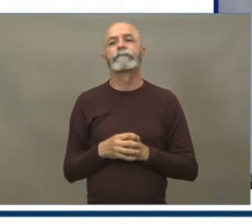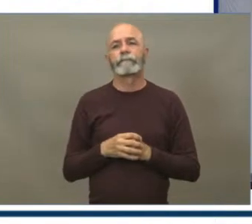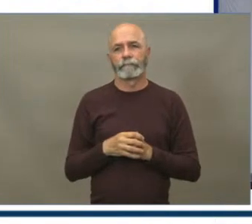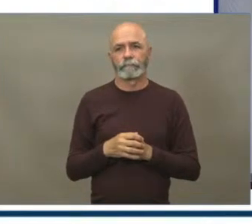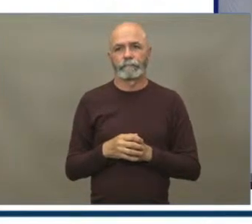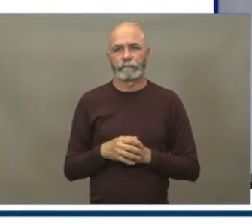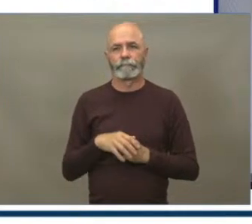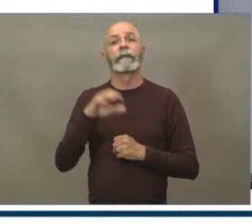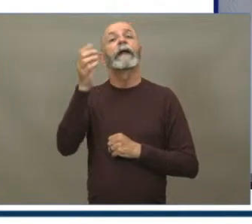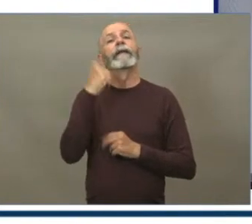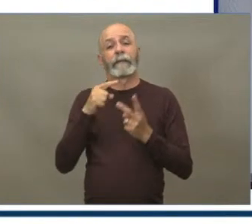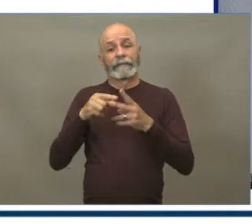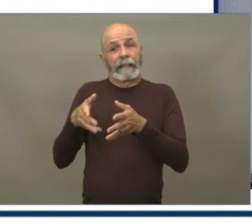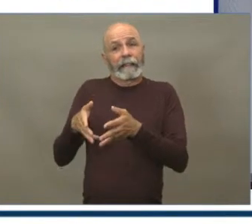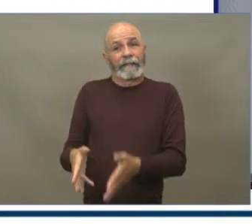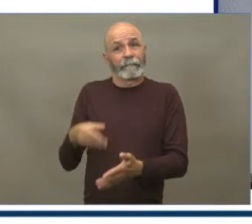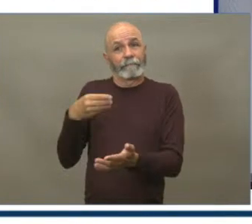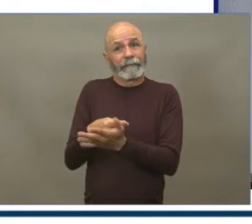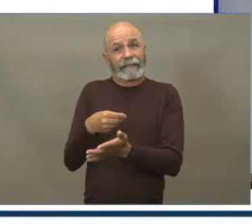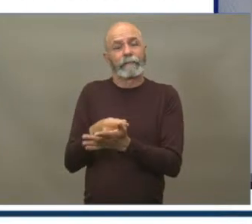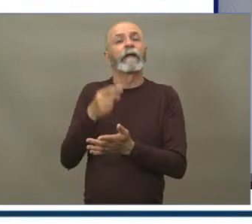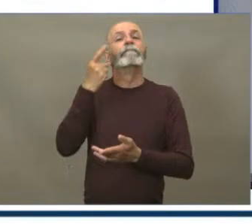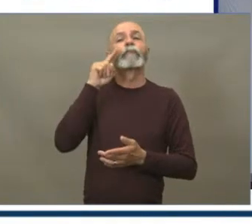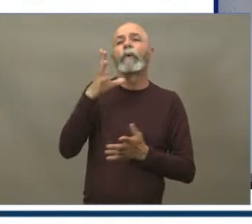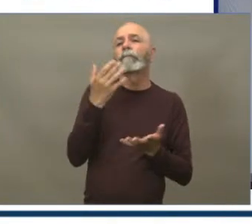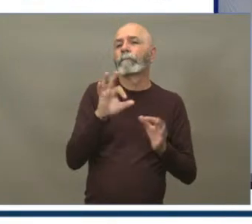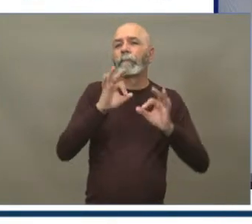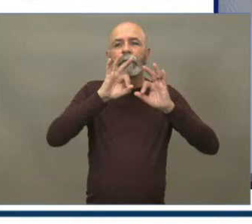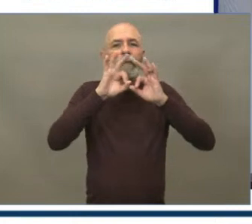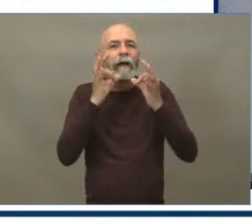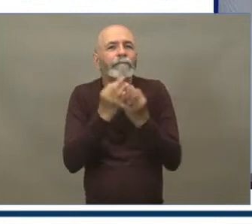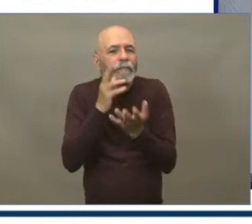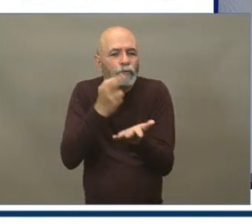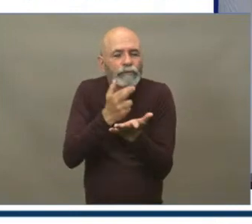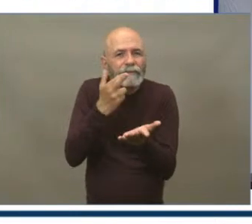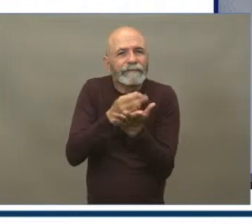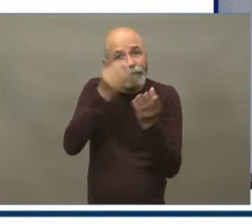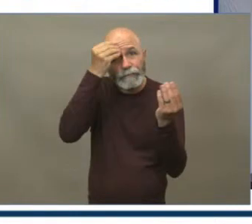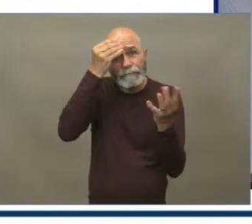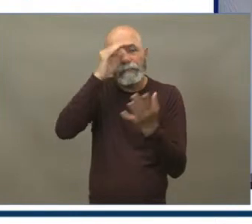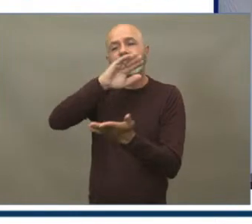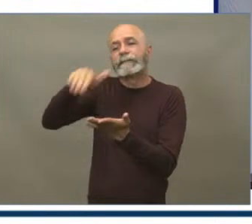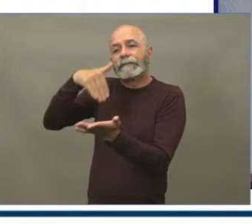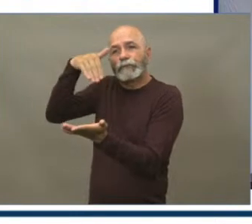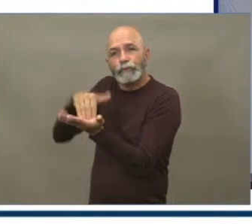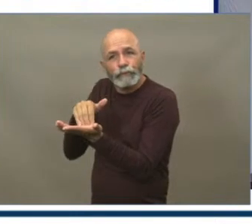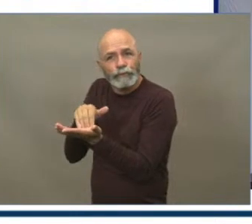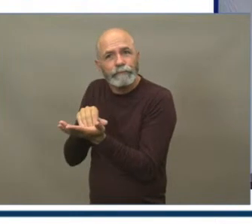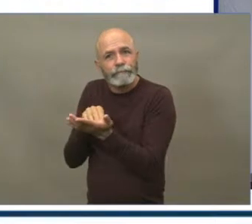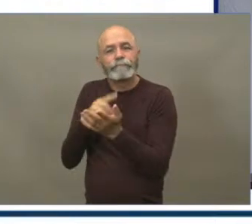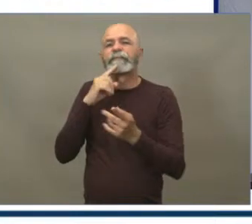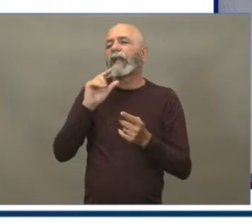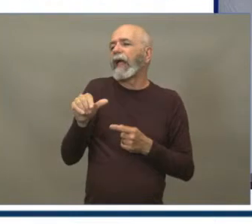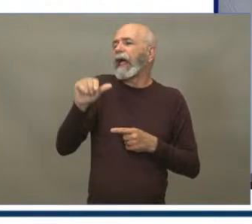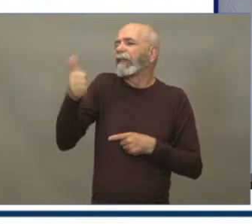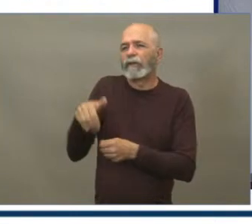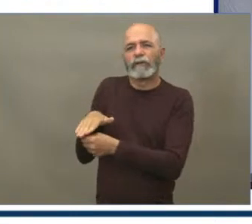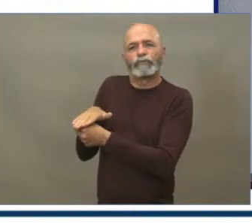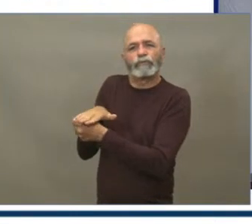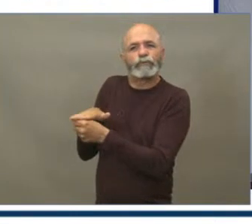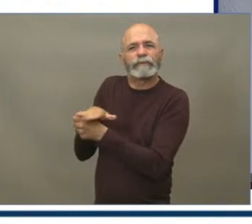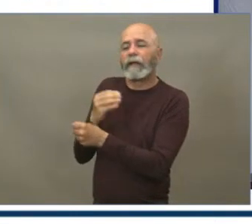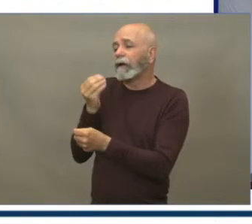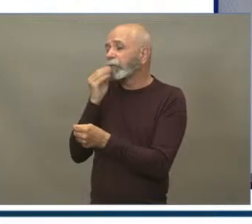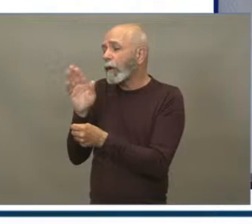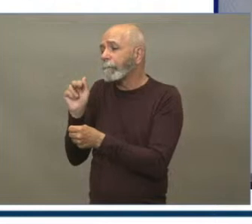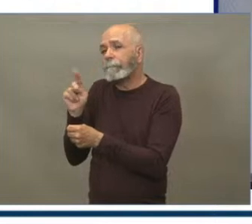then the remainder will go to family resource centers and smaller local food banks that aren't necessarily affiliated